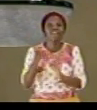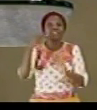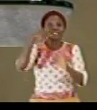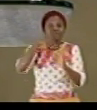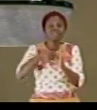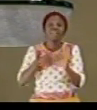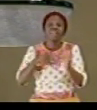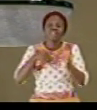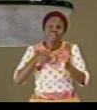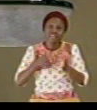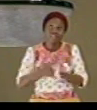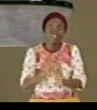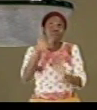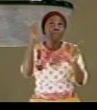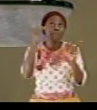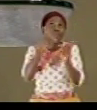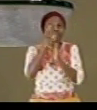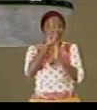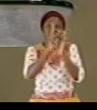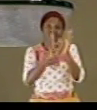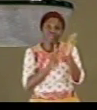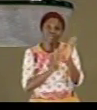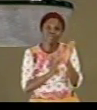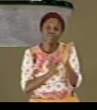perfect will. Oh,